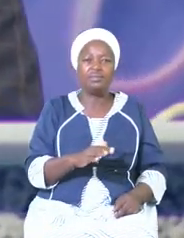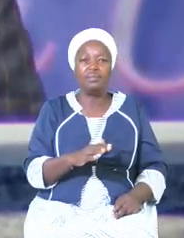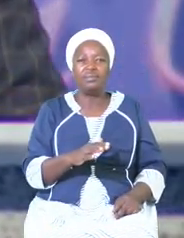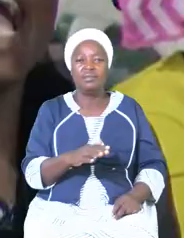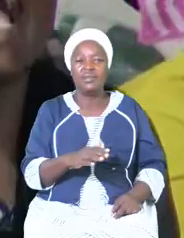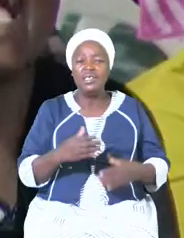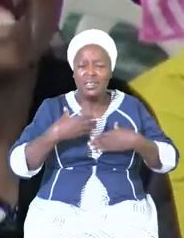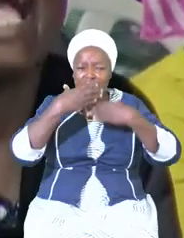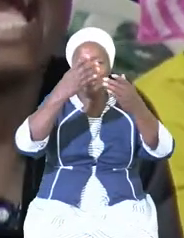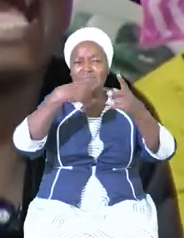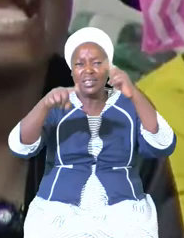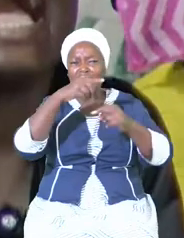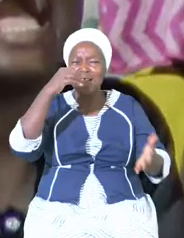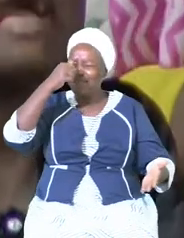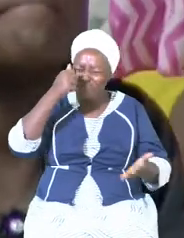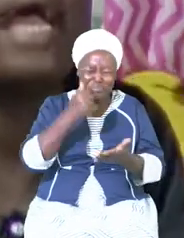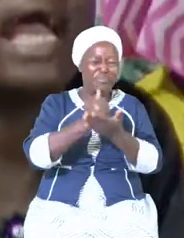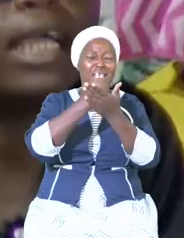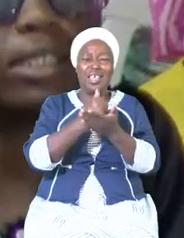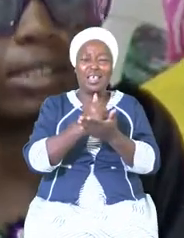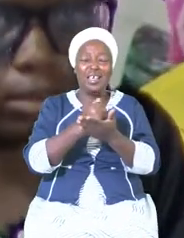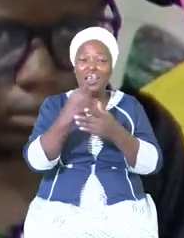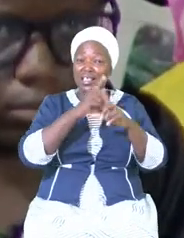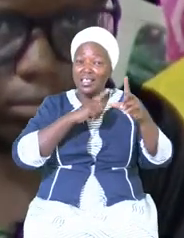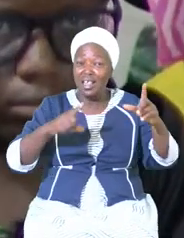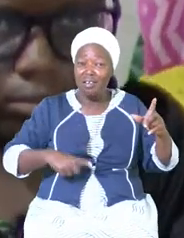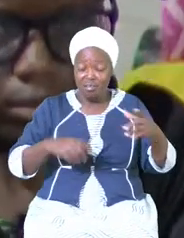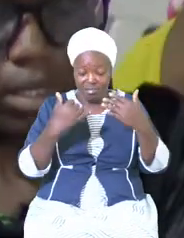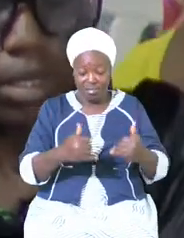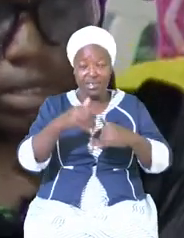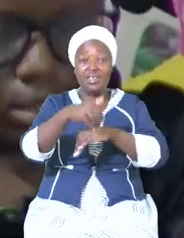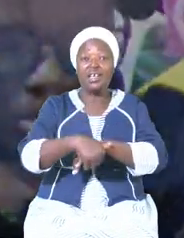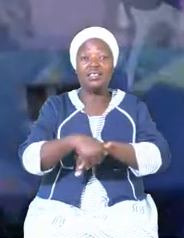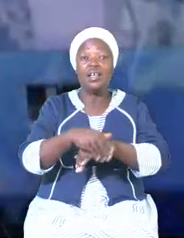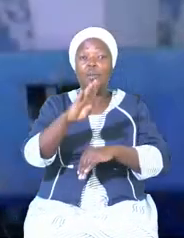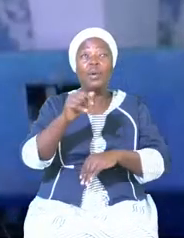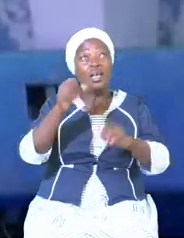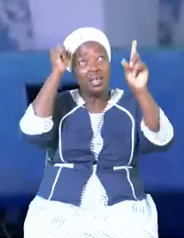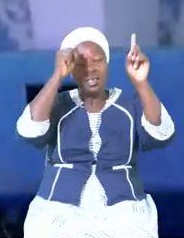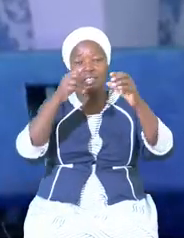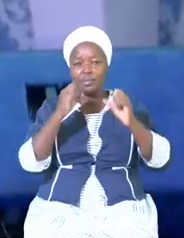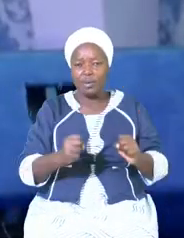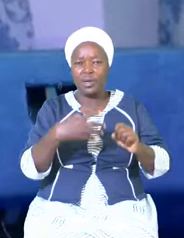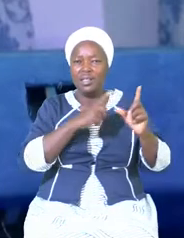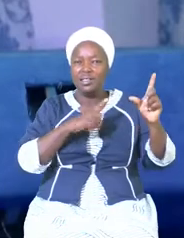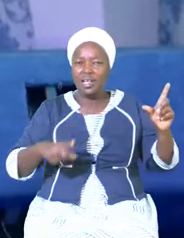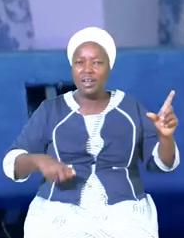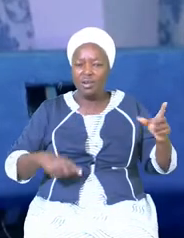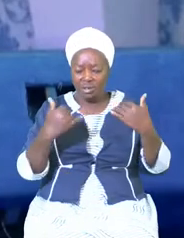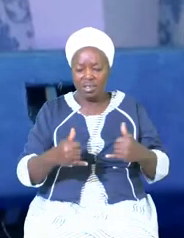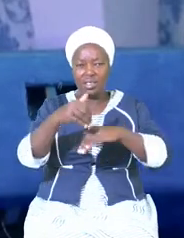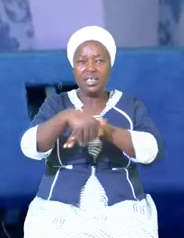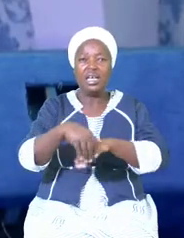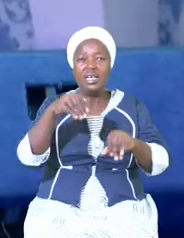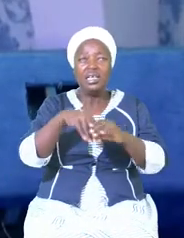you have. The Lord tonight, by his power, the Lord tonight, in his grace,